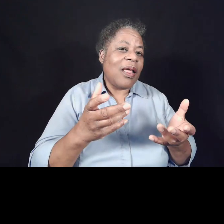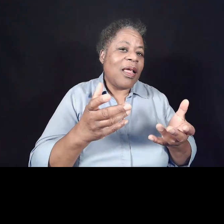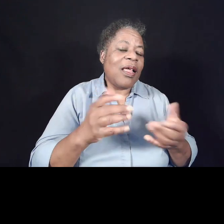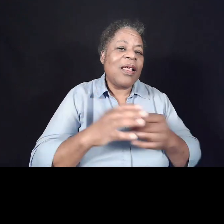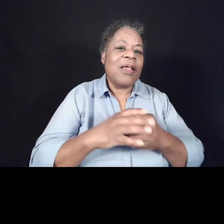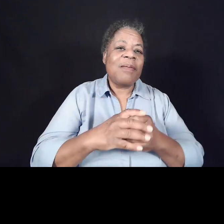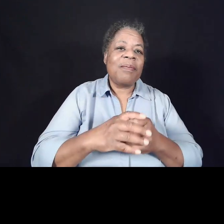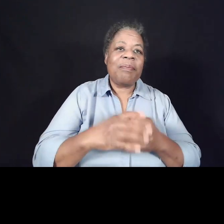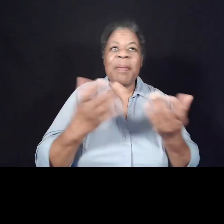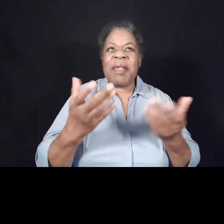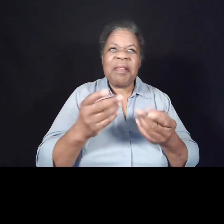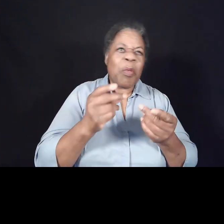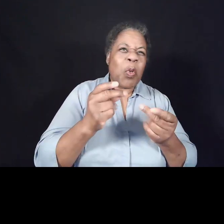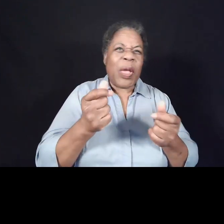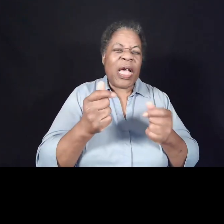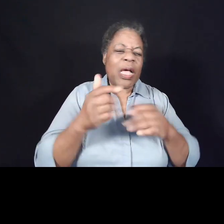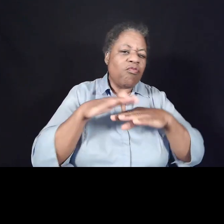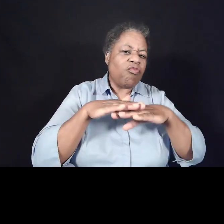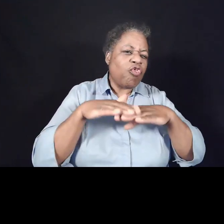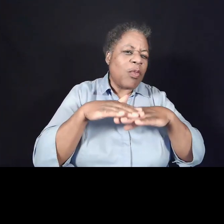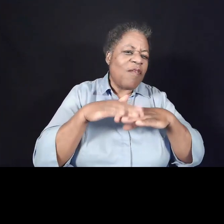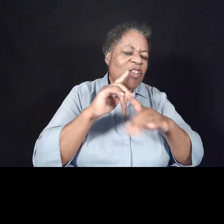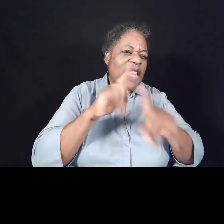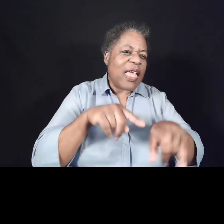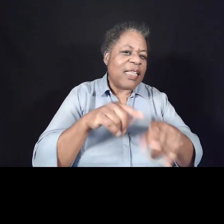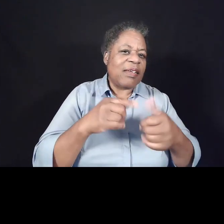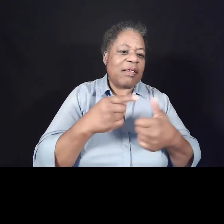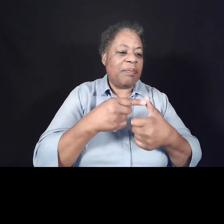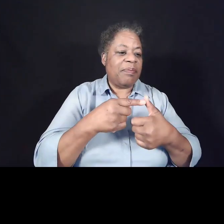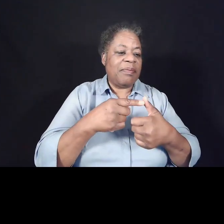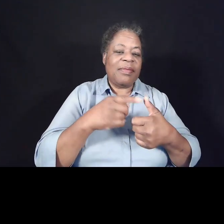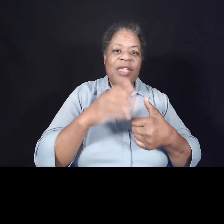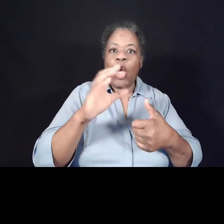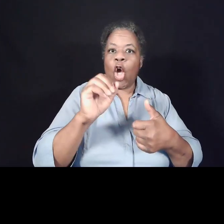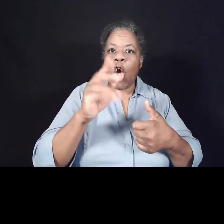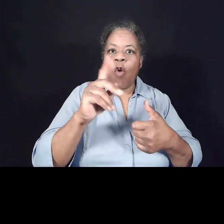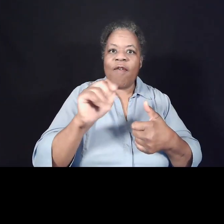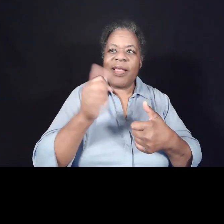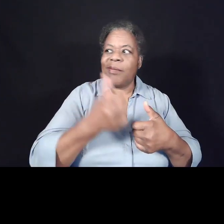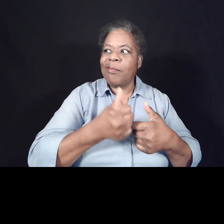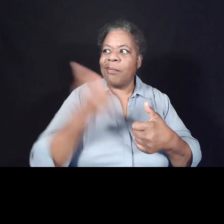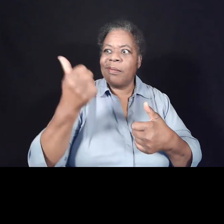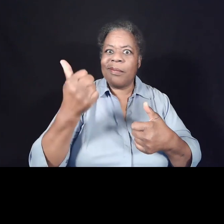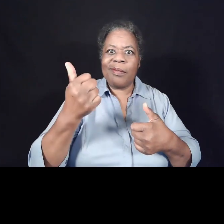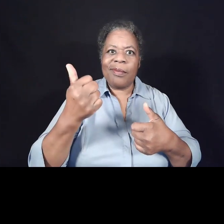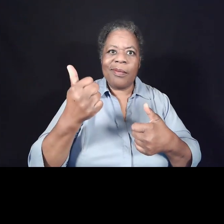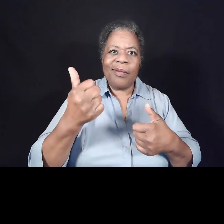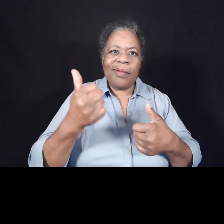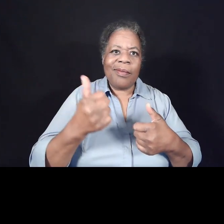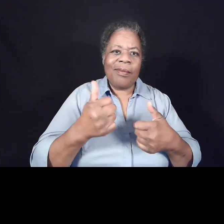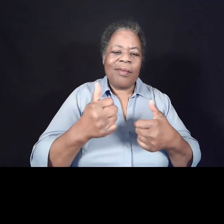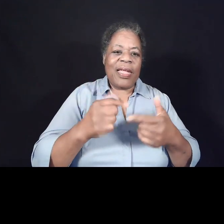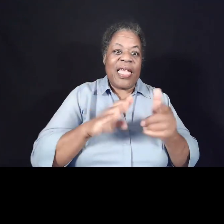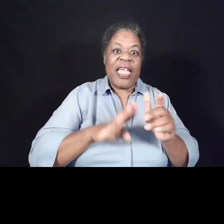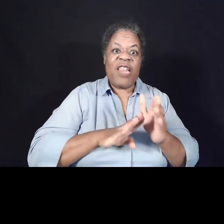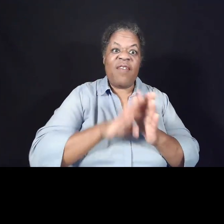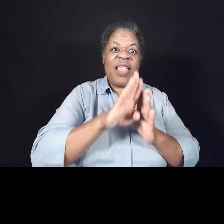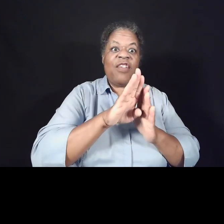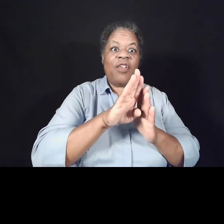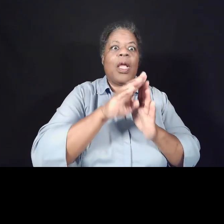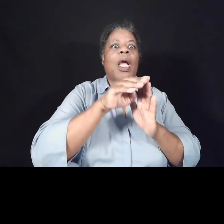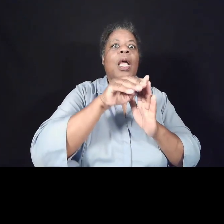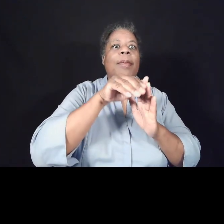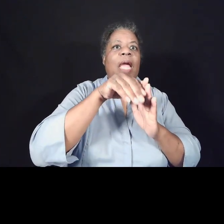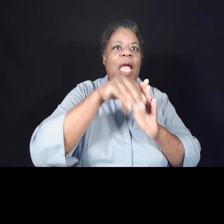maybe superficial answers come to mind. We want COVID to go away. We want inflation to come down. We want